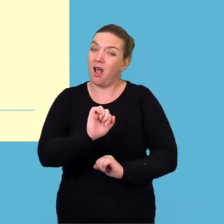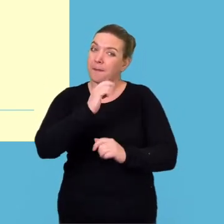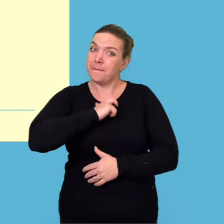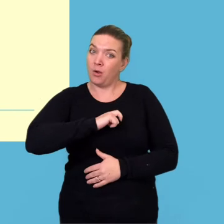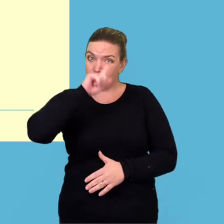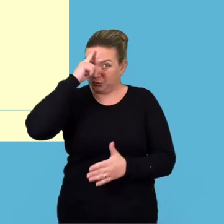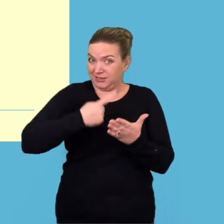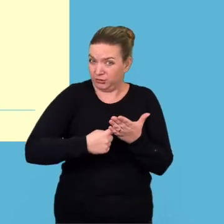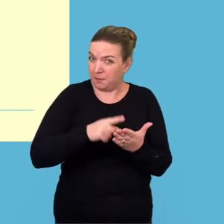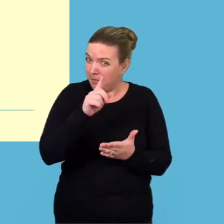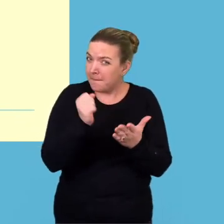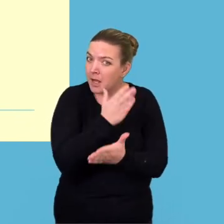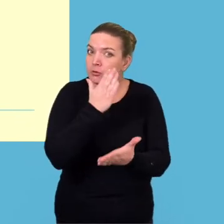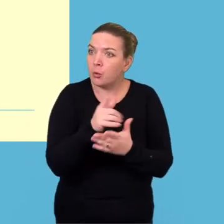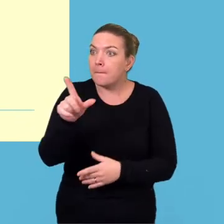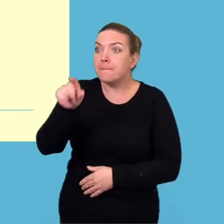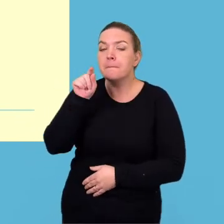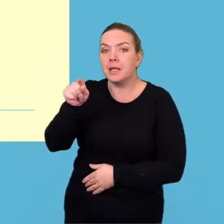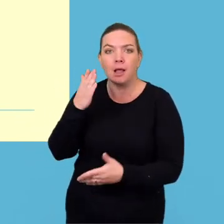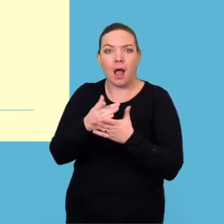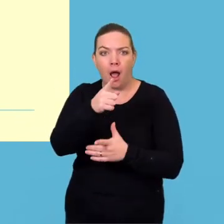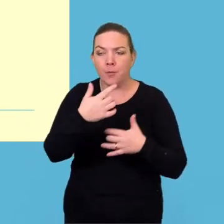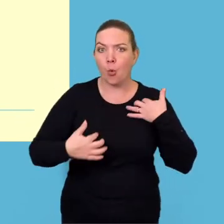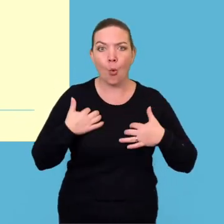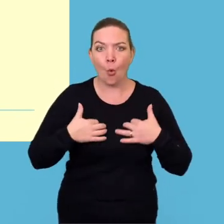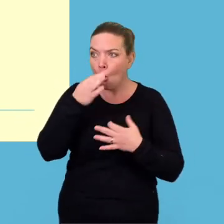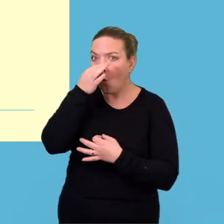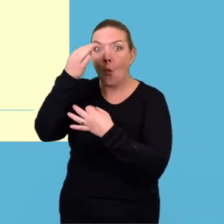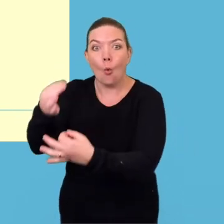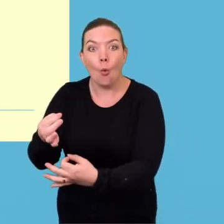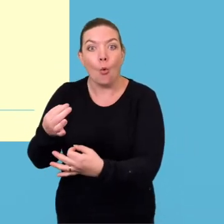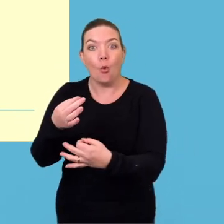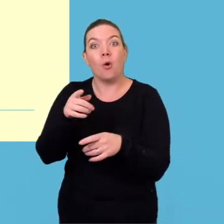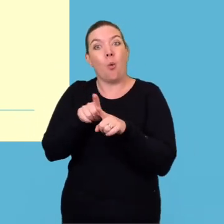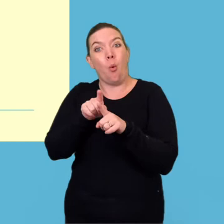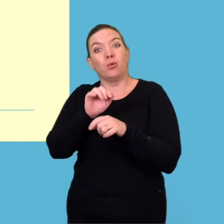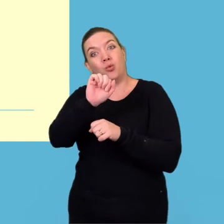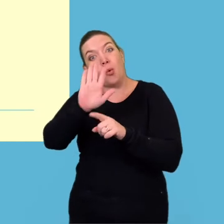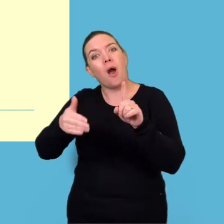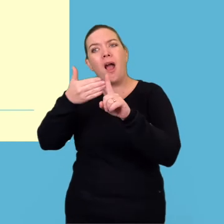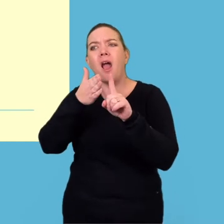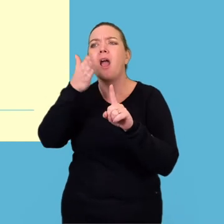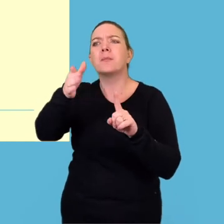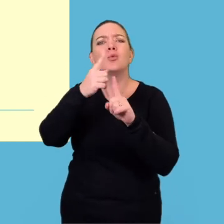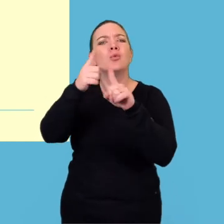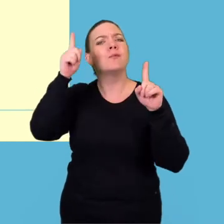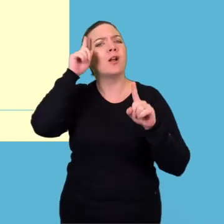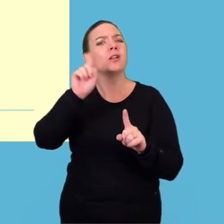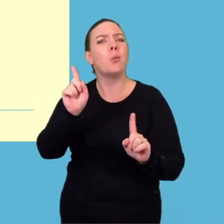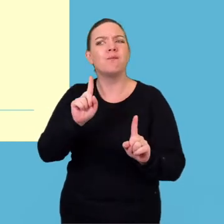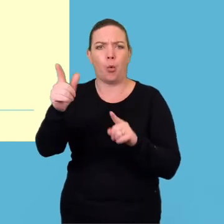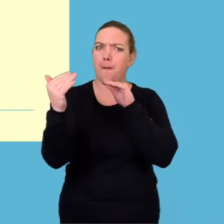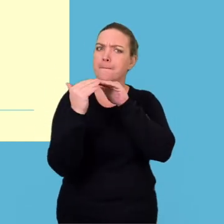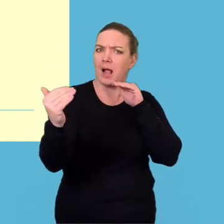you choose, that the course gets you excited and that it meets the aims for why you're going to university. And also you'll need to have a good idea as to